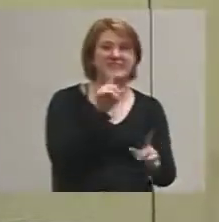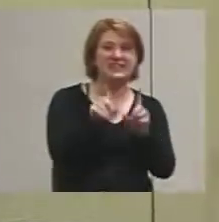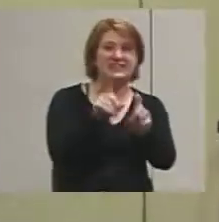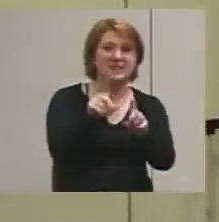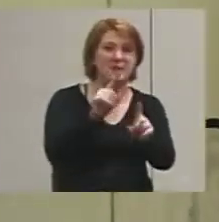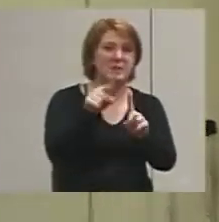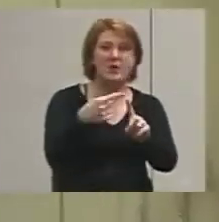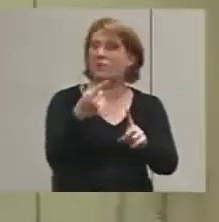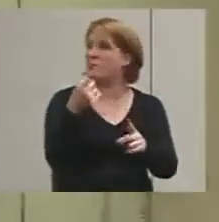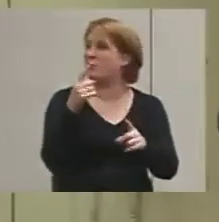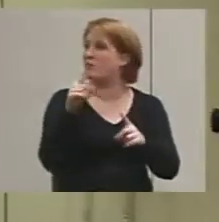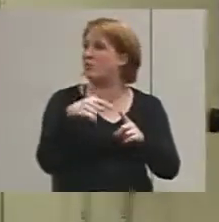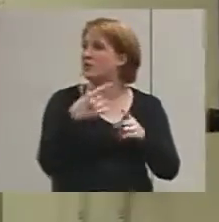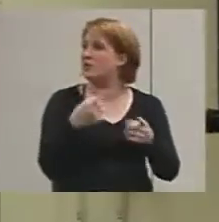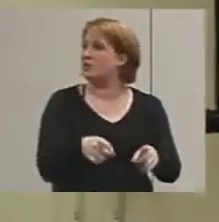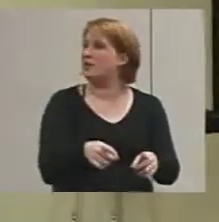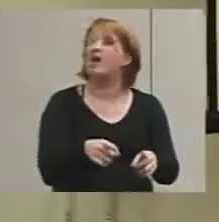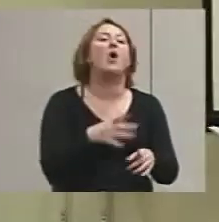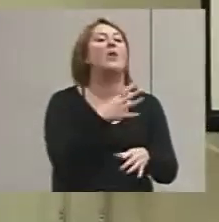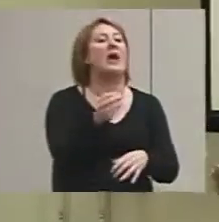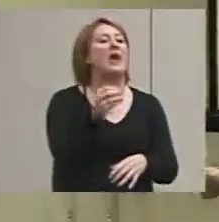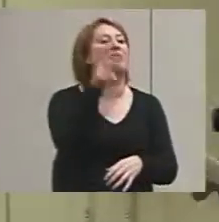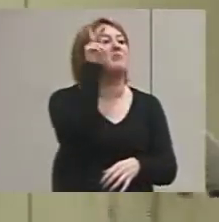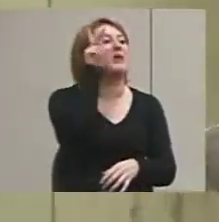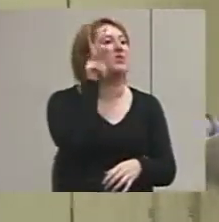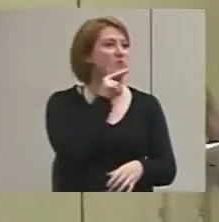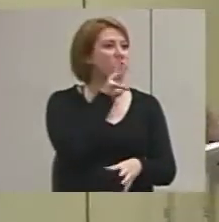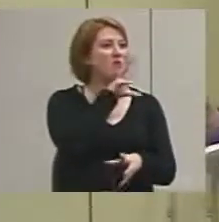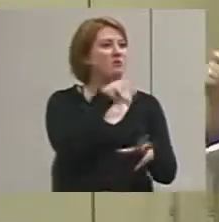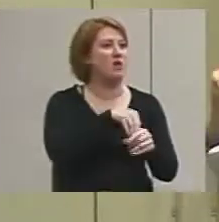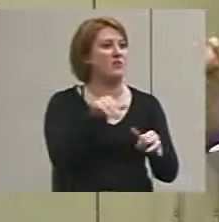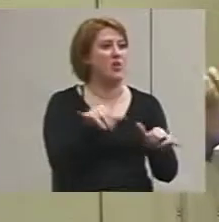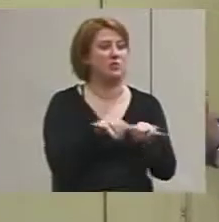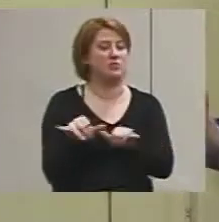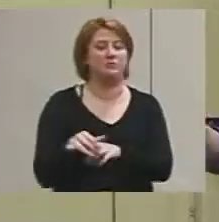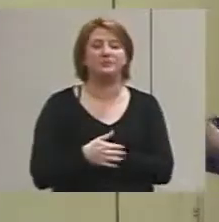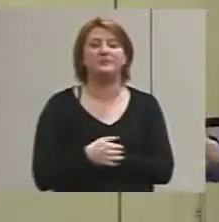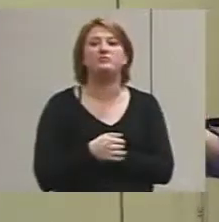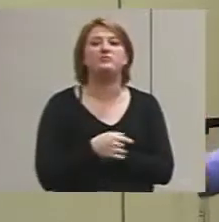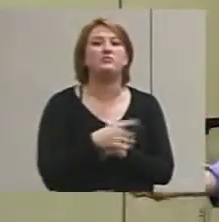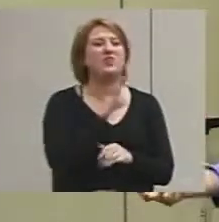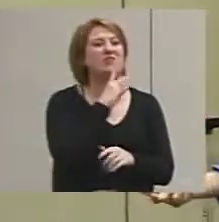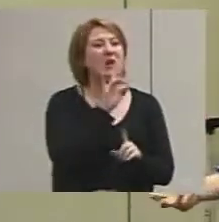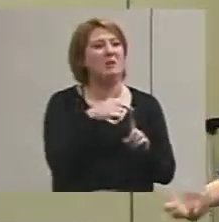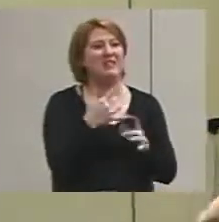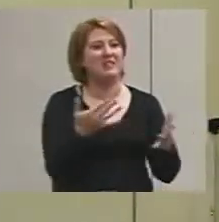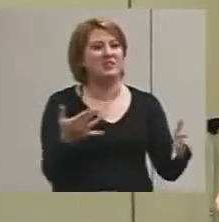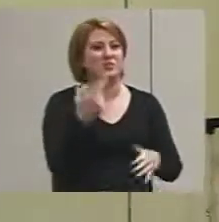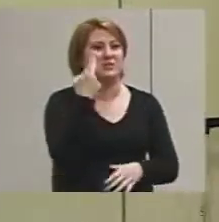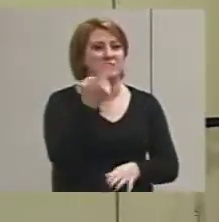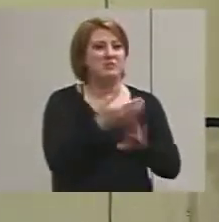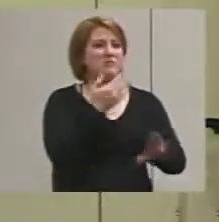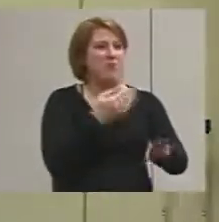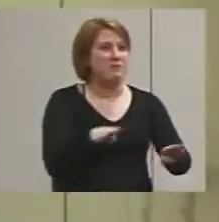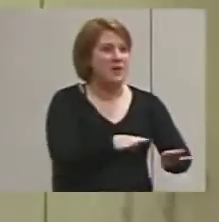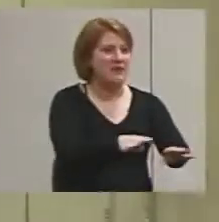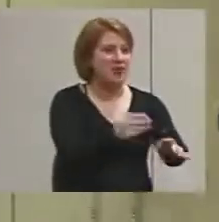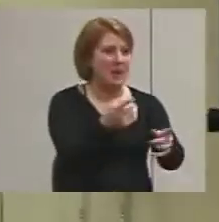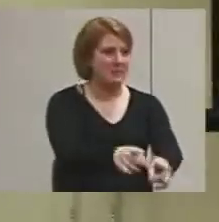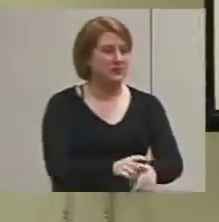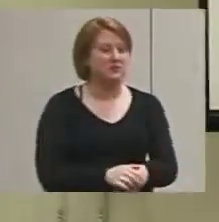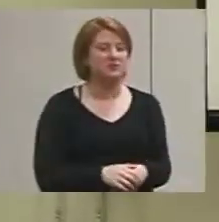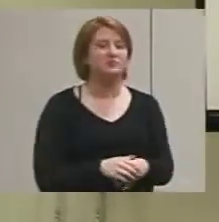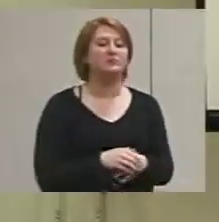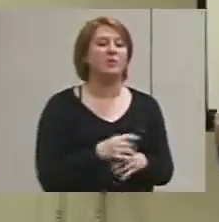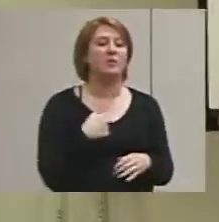beginning, and the parents were involved too, to talking about what kinds of things we see before these behaviors. But